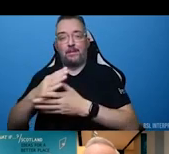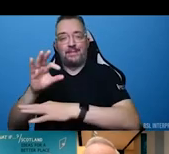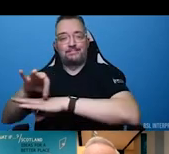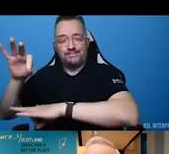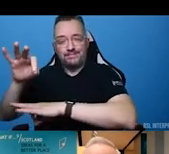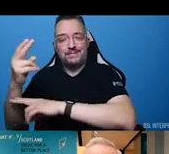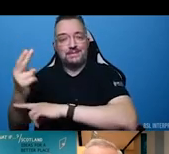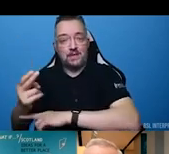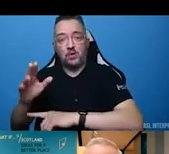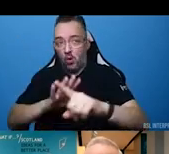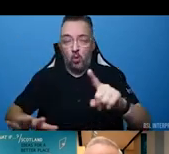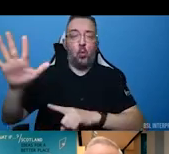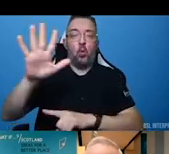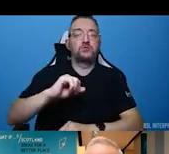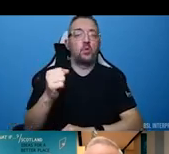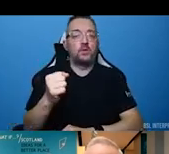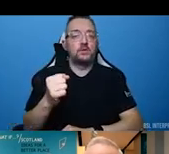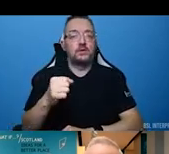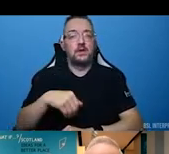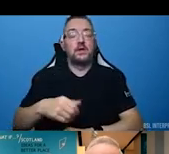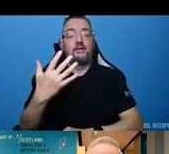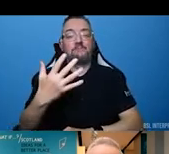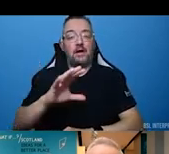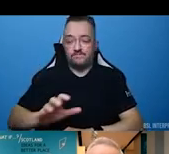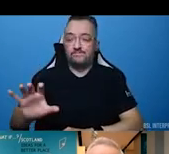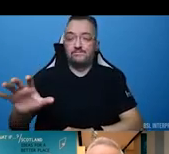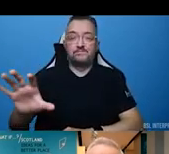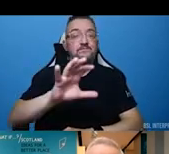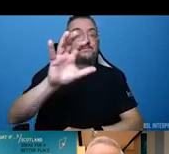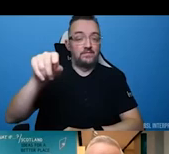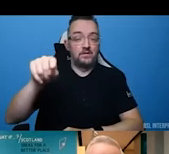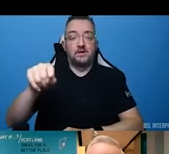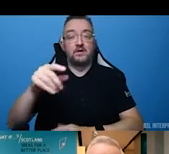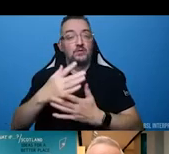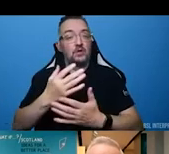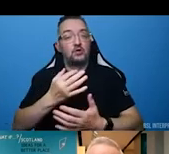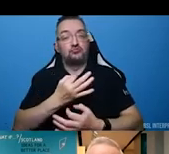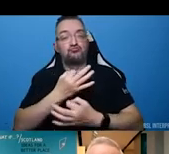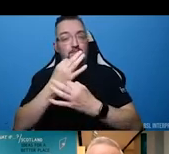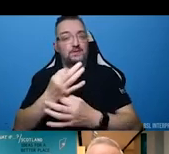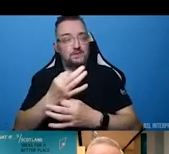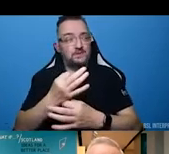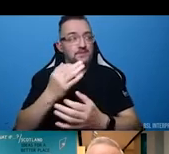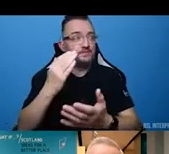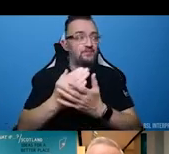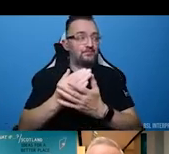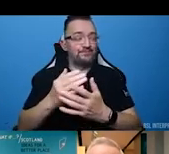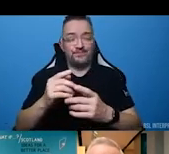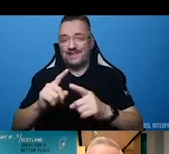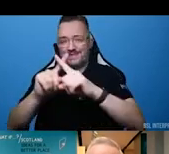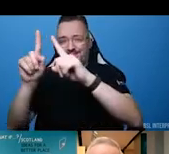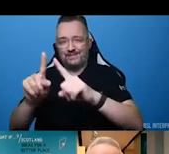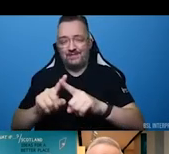throughout Scotland in five different places, which represent a very different context from one end of the